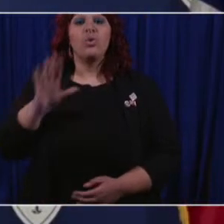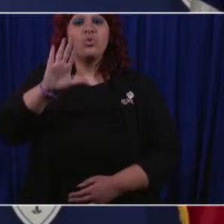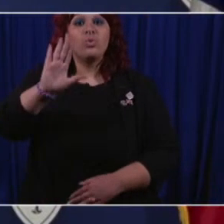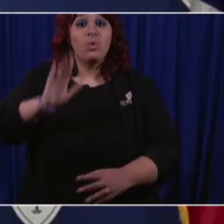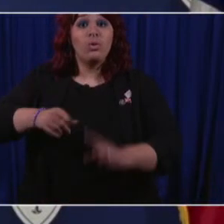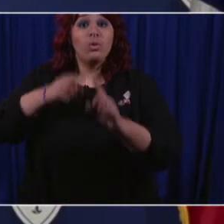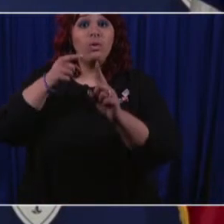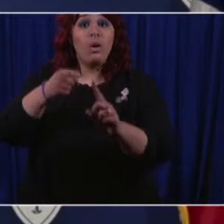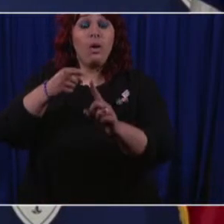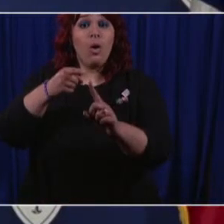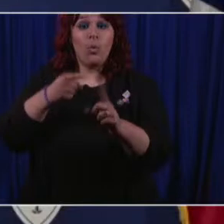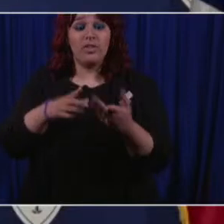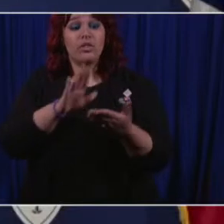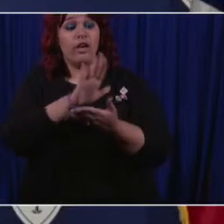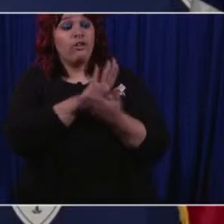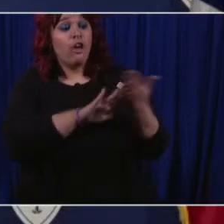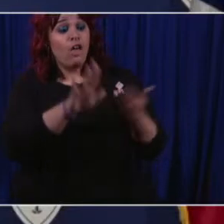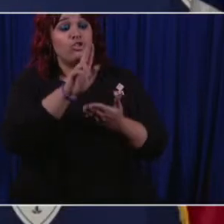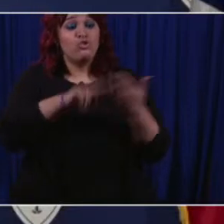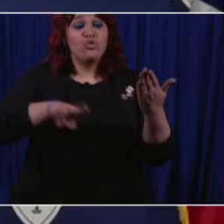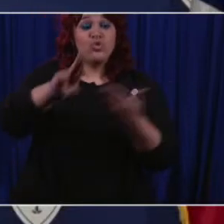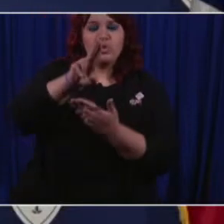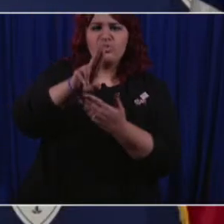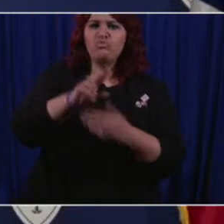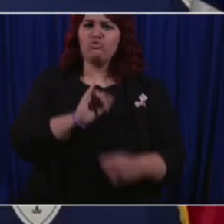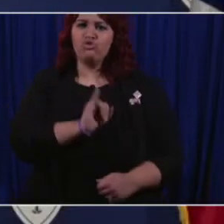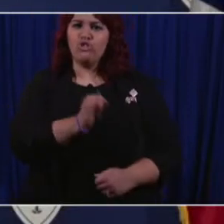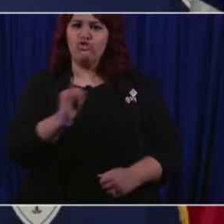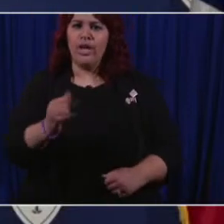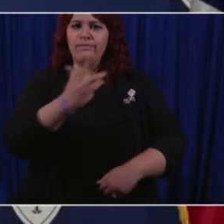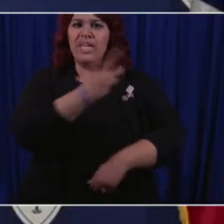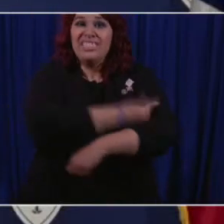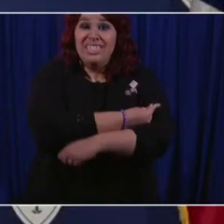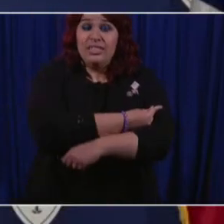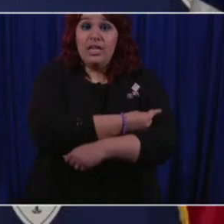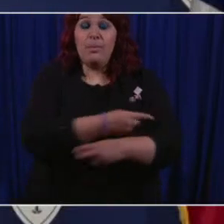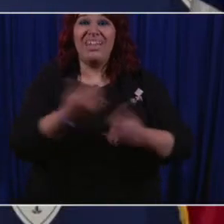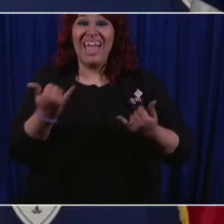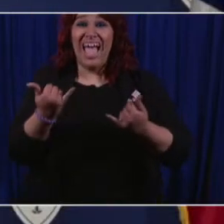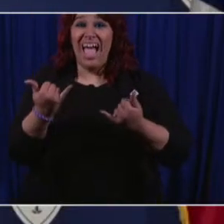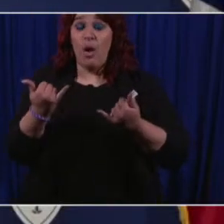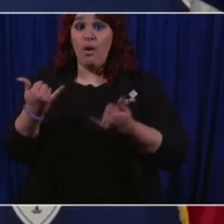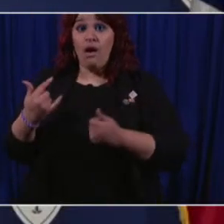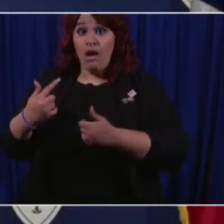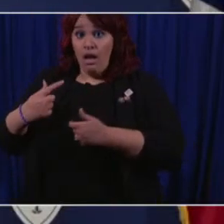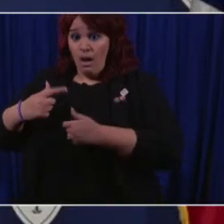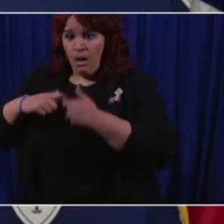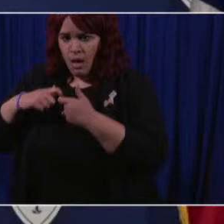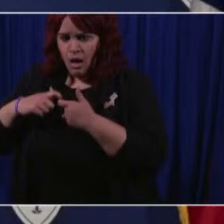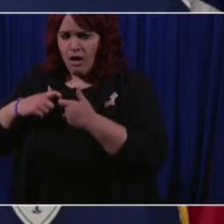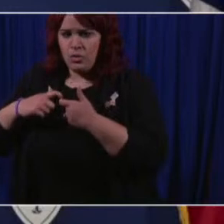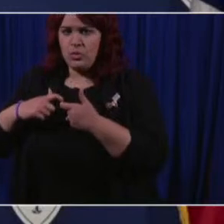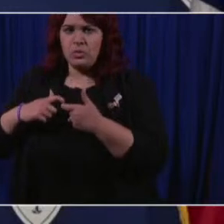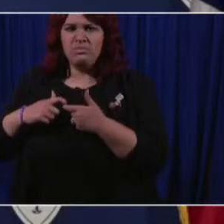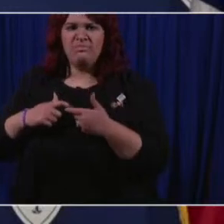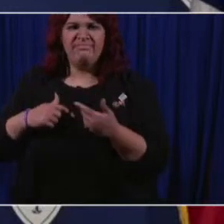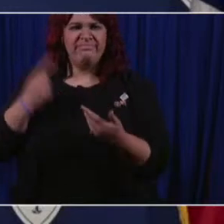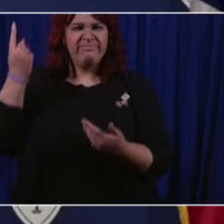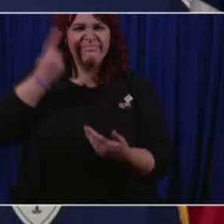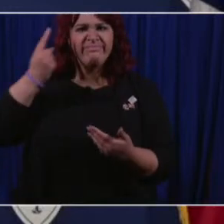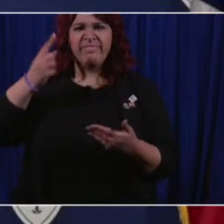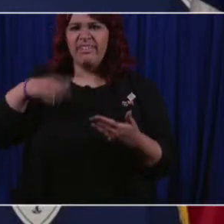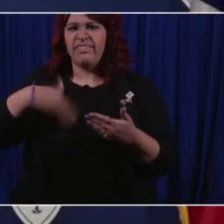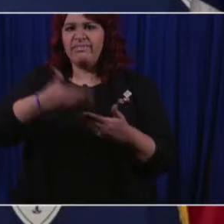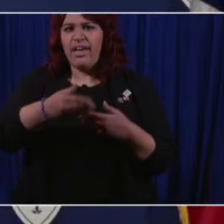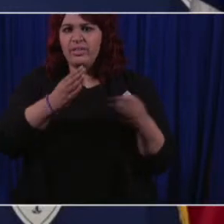universities across the state. How has the pause here impacted what the state is having to do in terms of reaching out to the